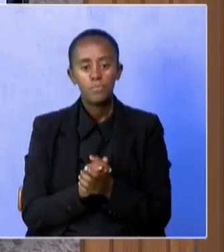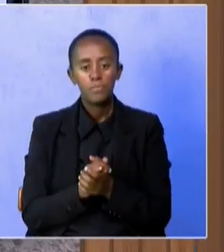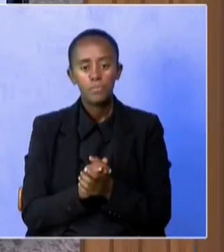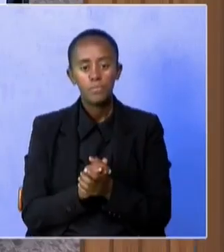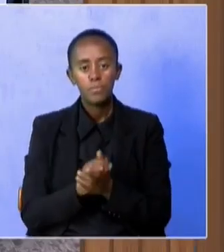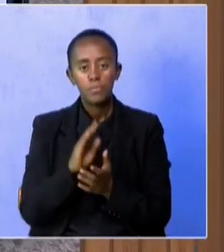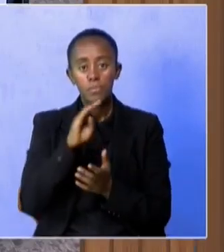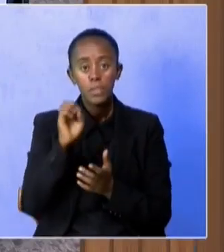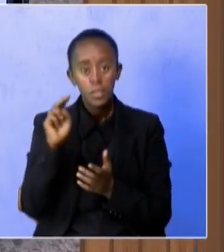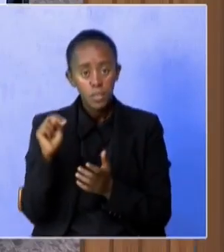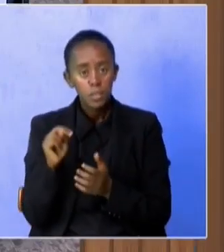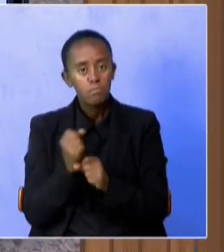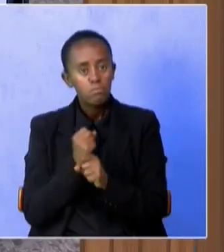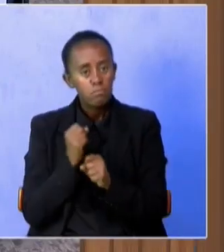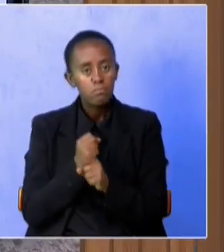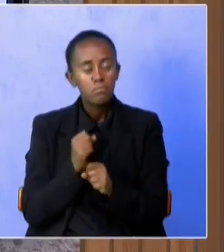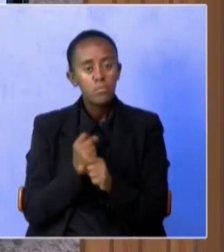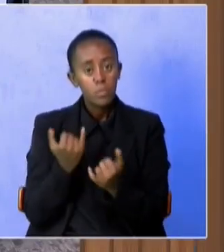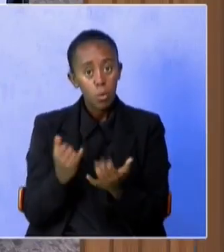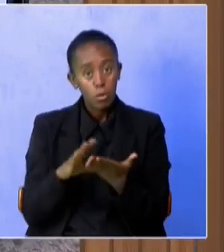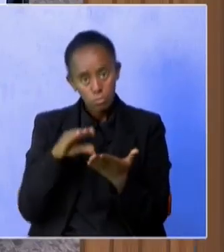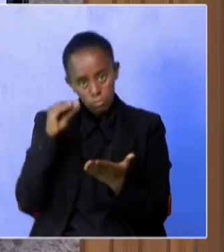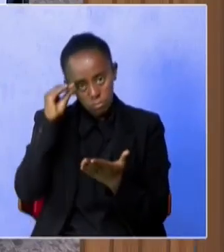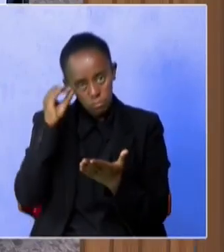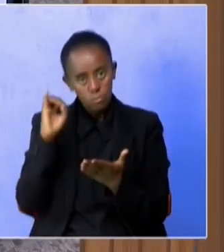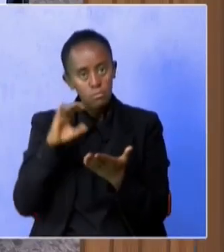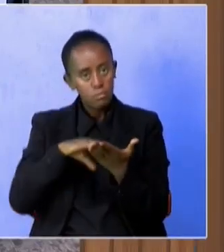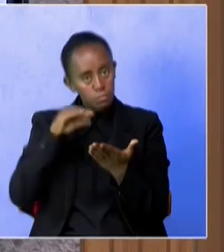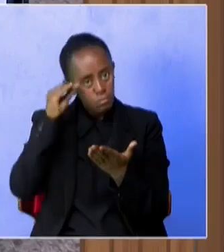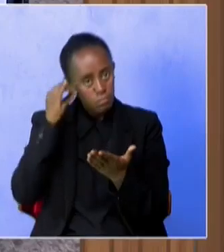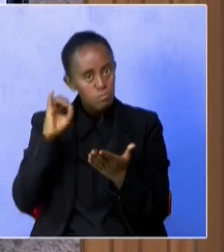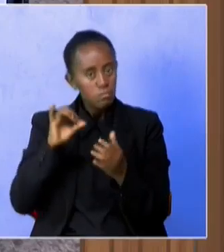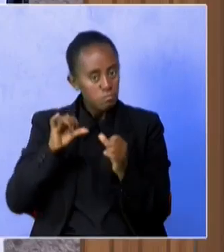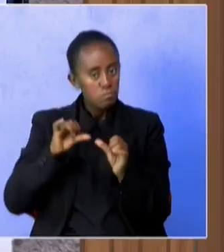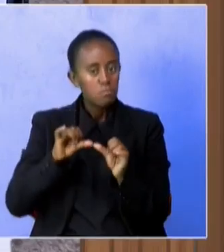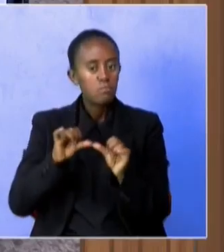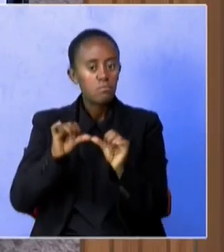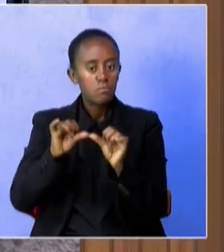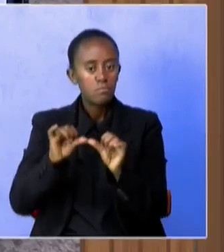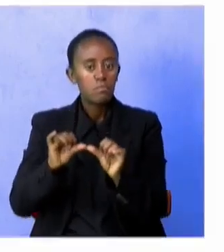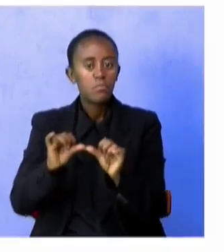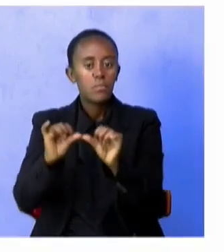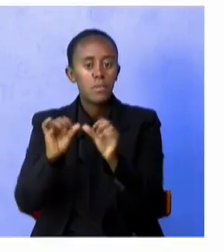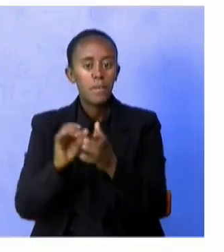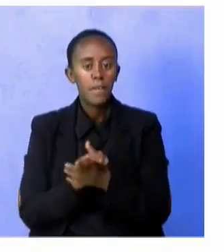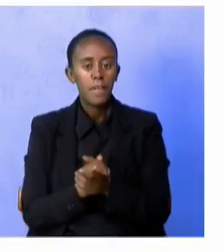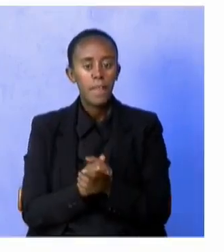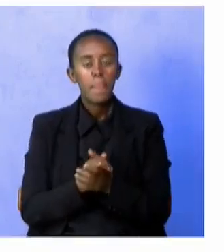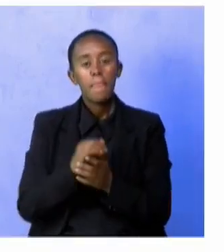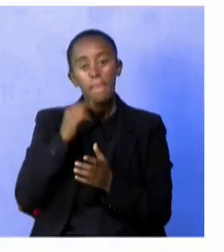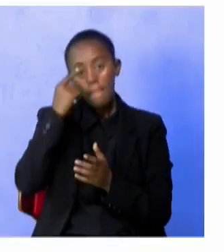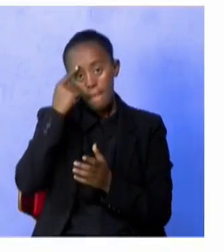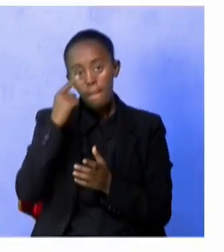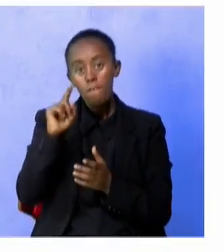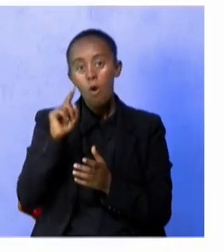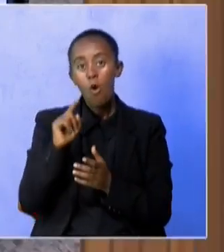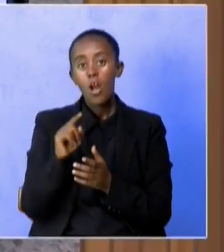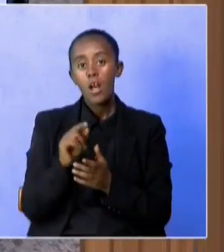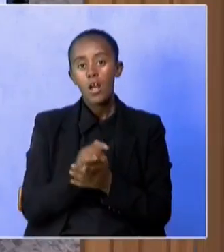still learning that language. If that is the case, we also use another time indicator here, which is time